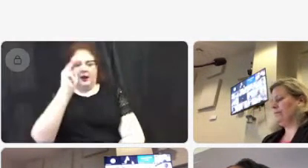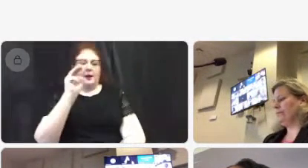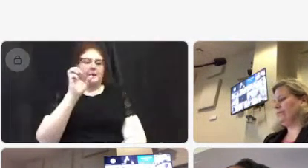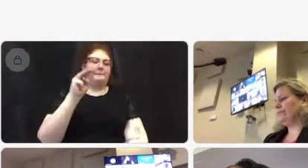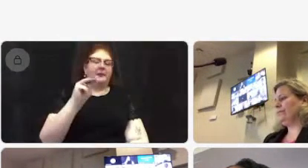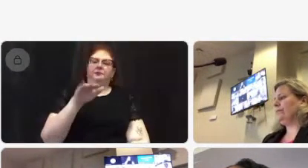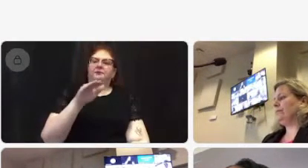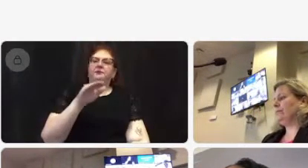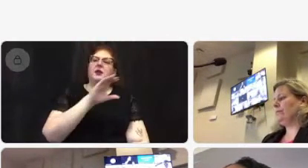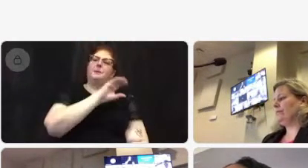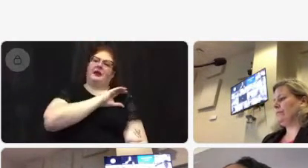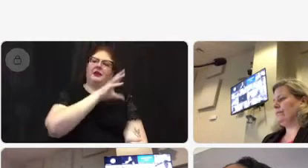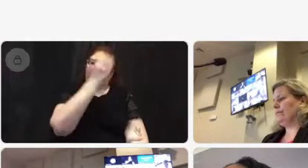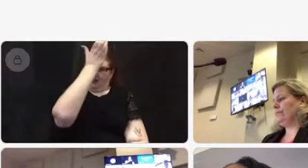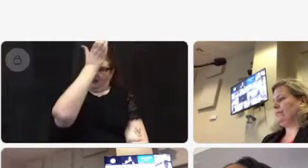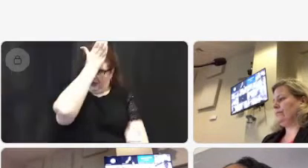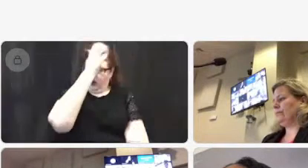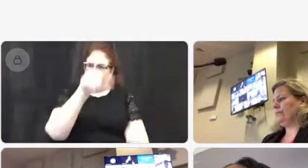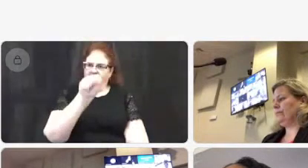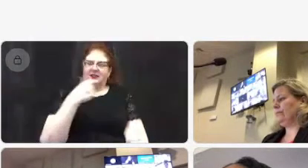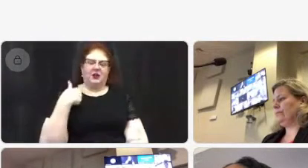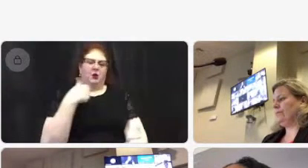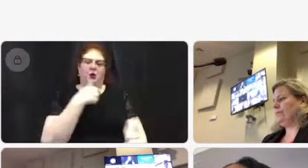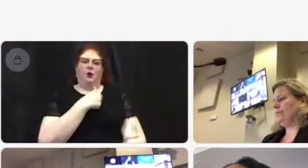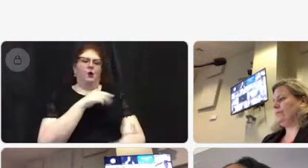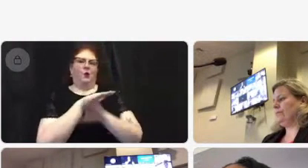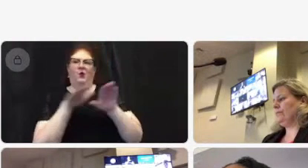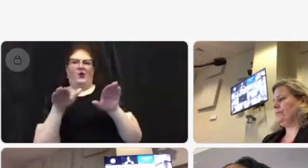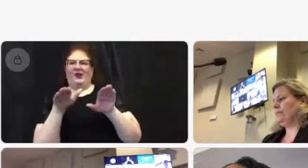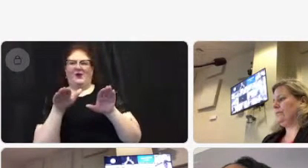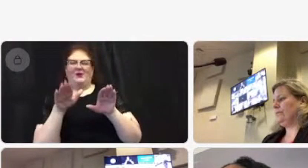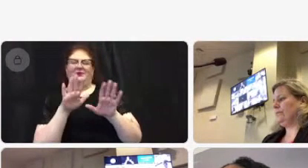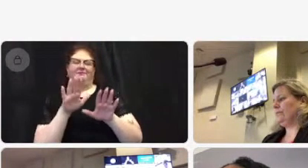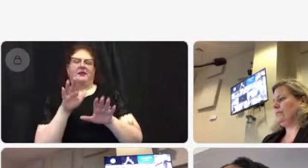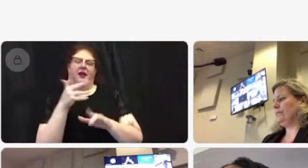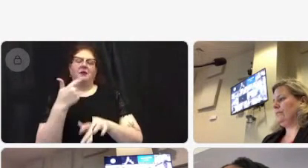fire. police and fire? Yep. Okay. We don't, yeah, it's police and fire.